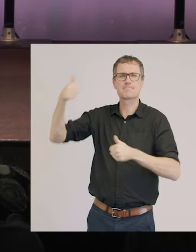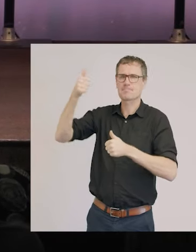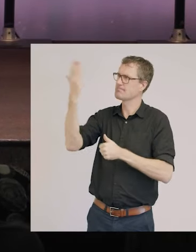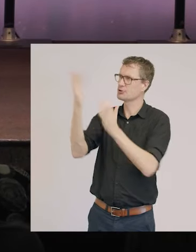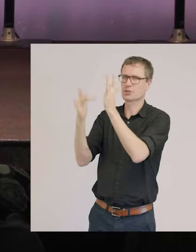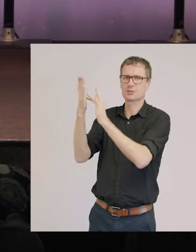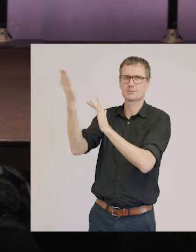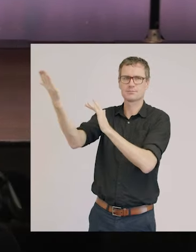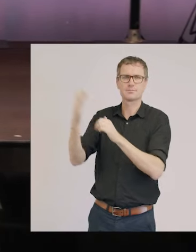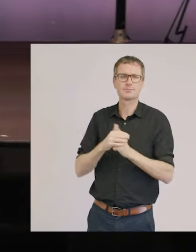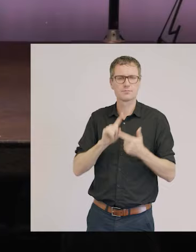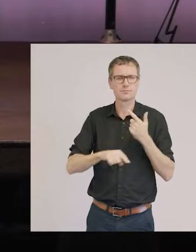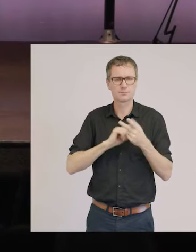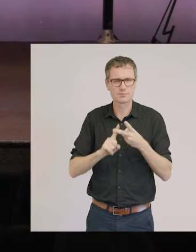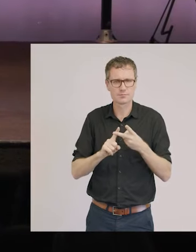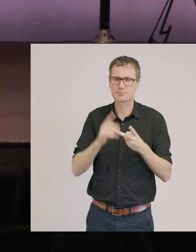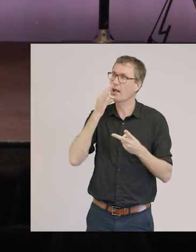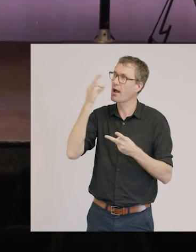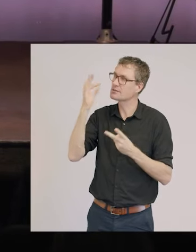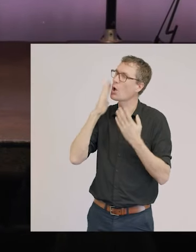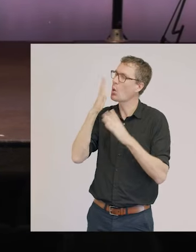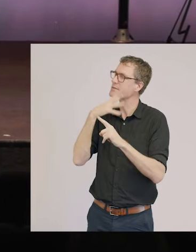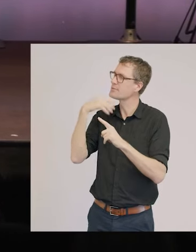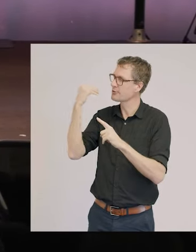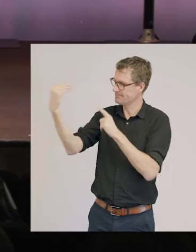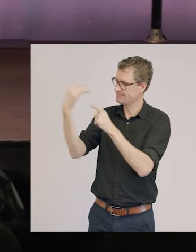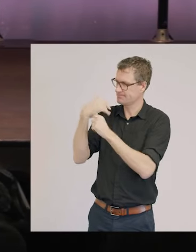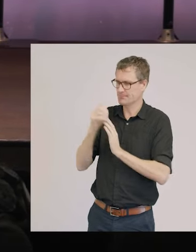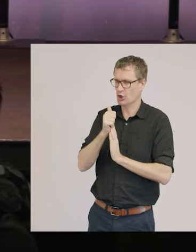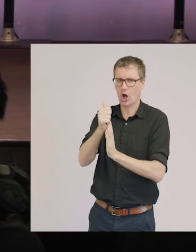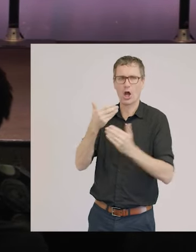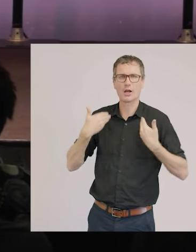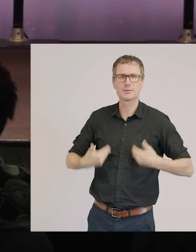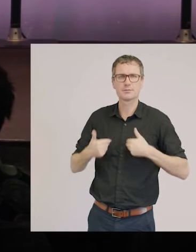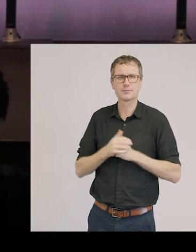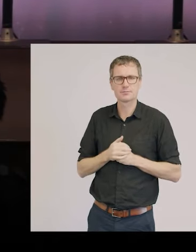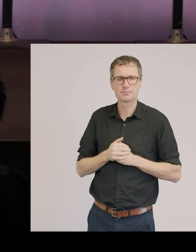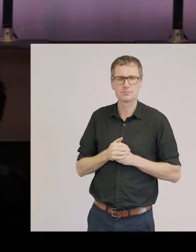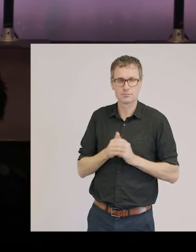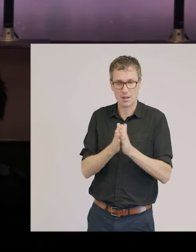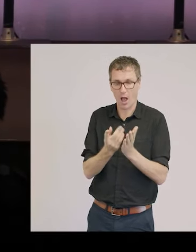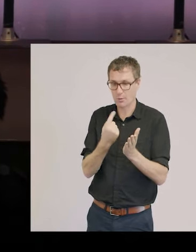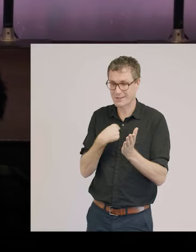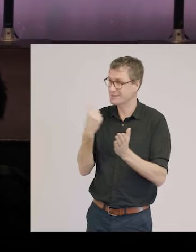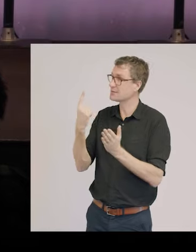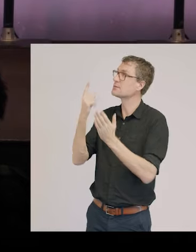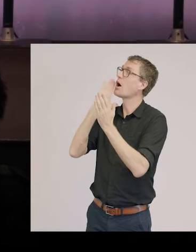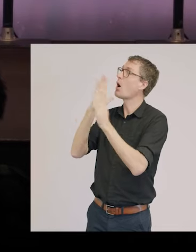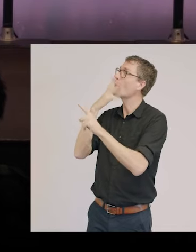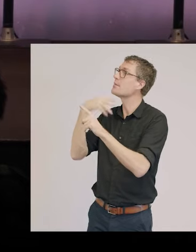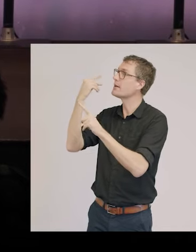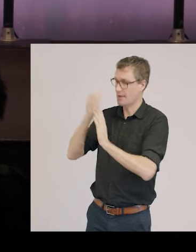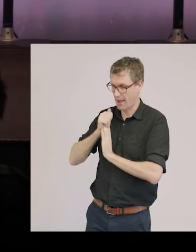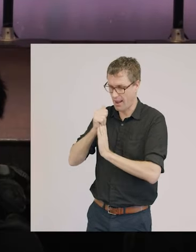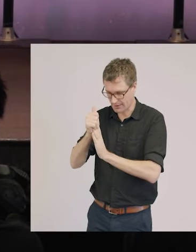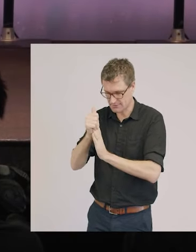do what he says. So it's not me on the throne, it's Jesus on the throne. Number two, ask the Holy Spirit to guide you.